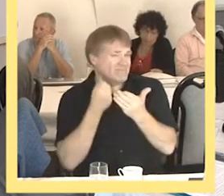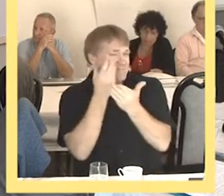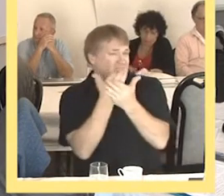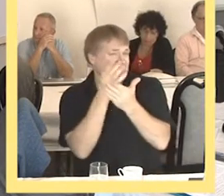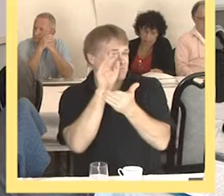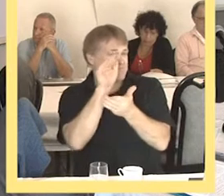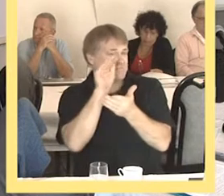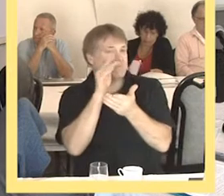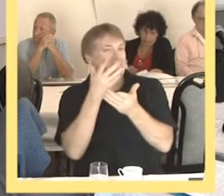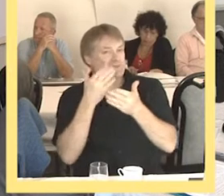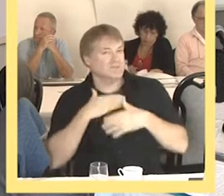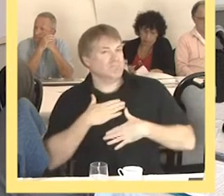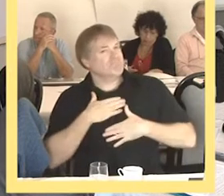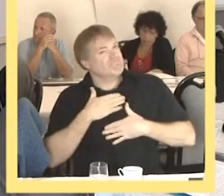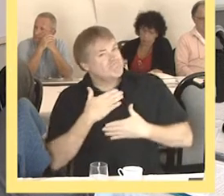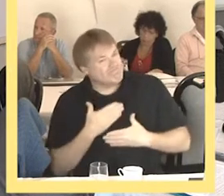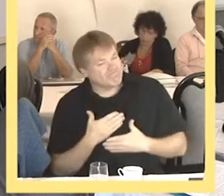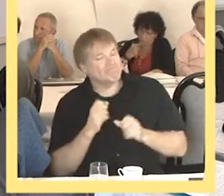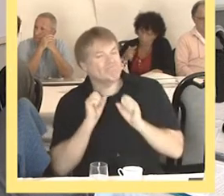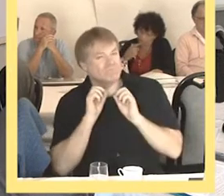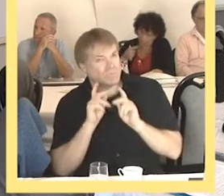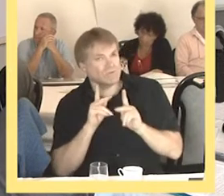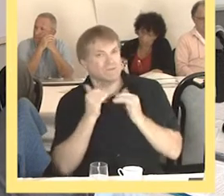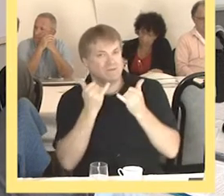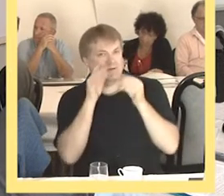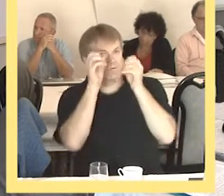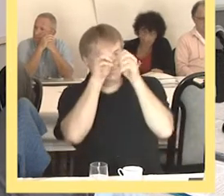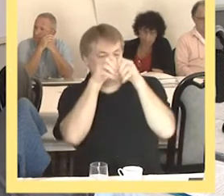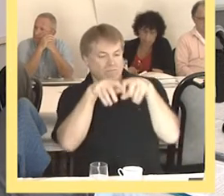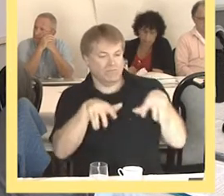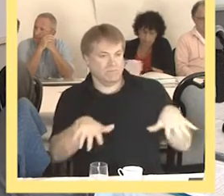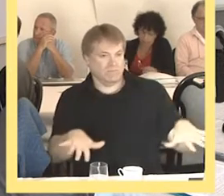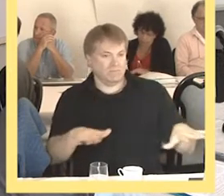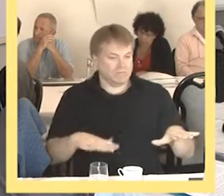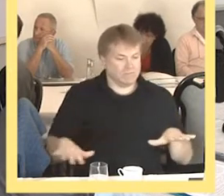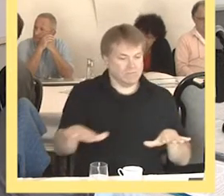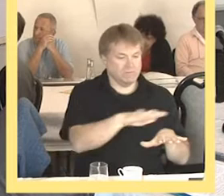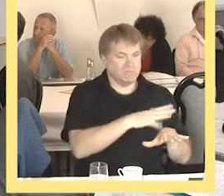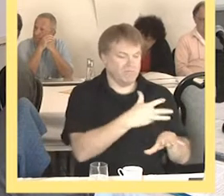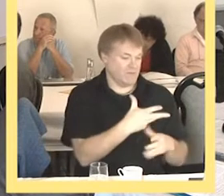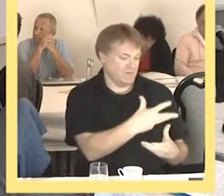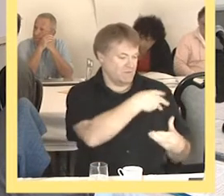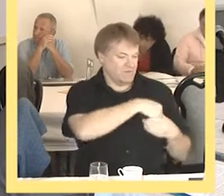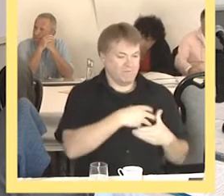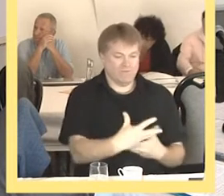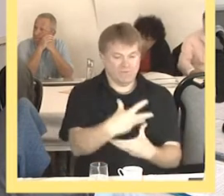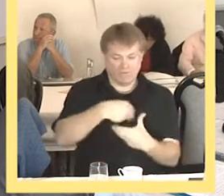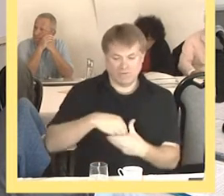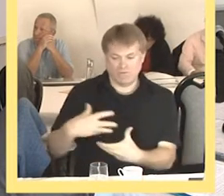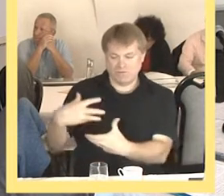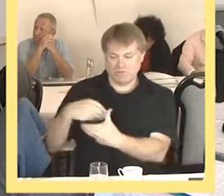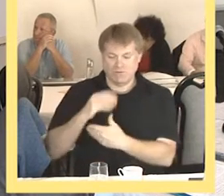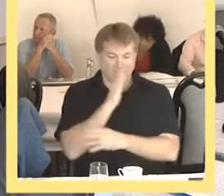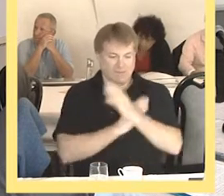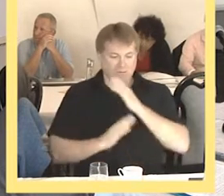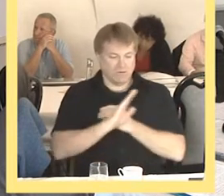in a more comprehensive part about disabilities and sensory impairment, and also